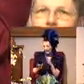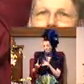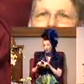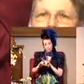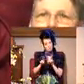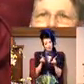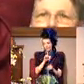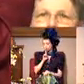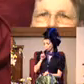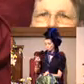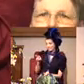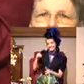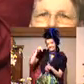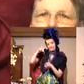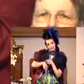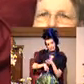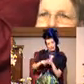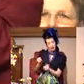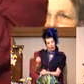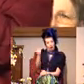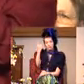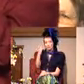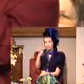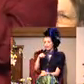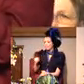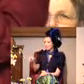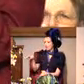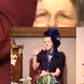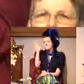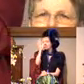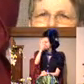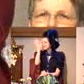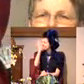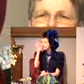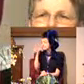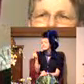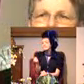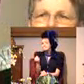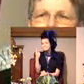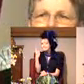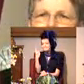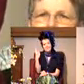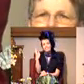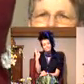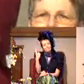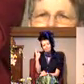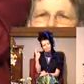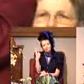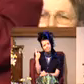they really understand? They could